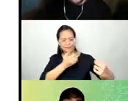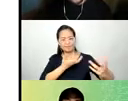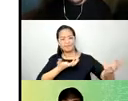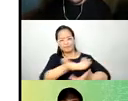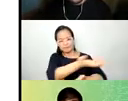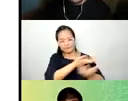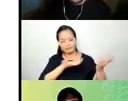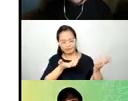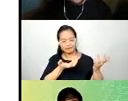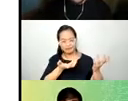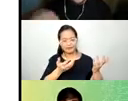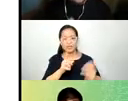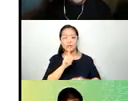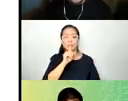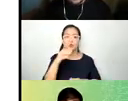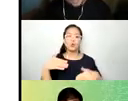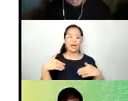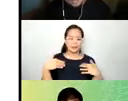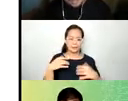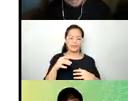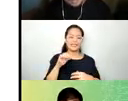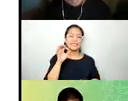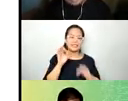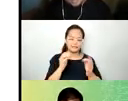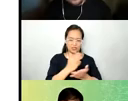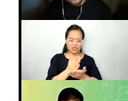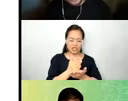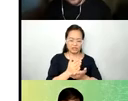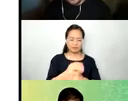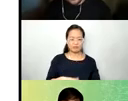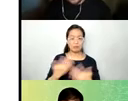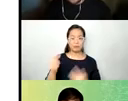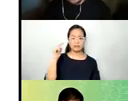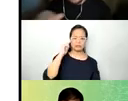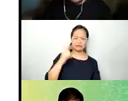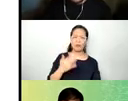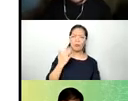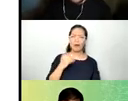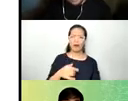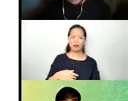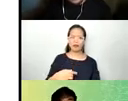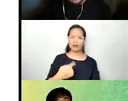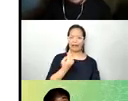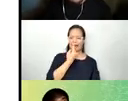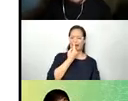shared. Now, you might be thinking, bakit puro responsibilidad ko to?